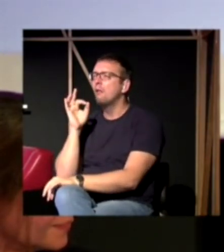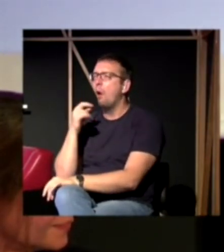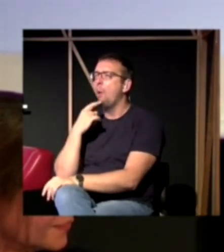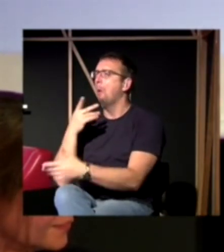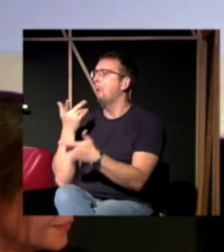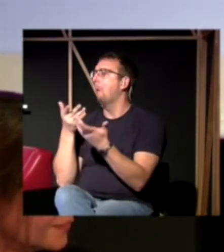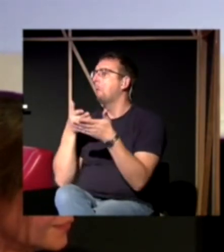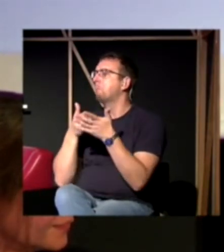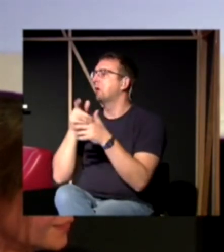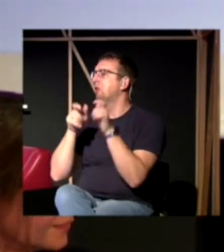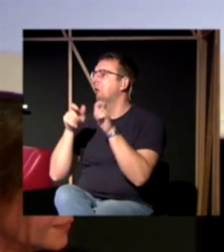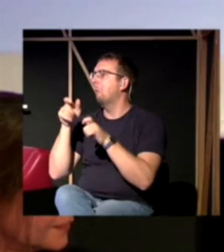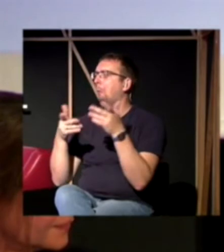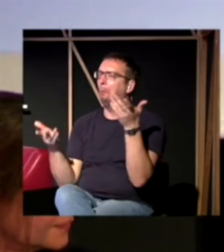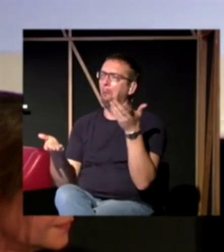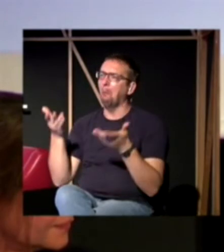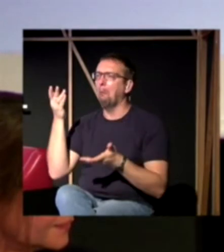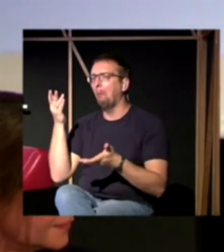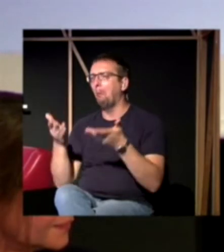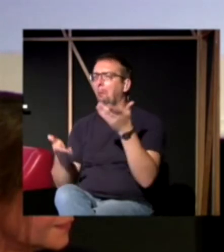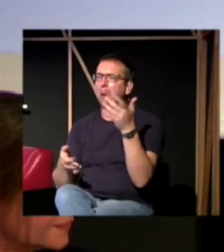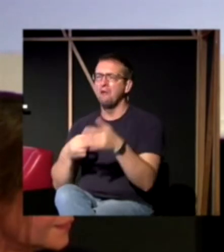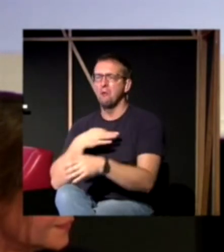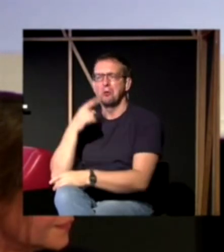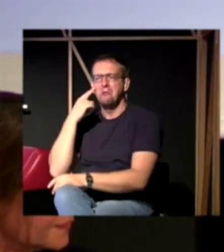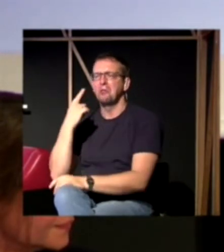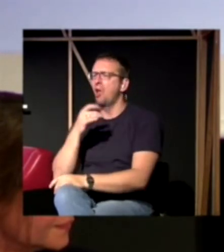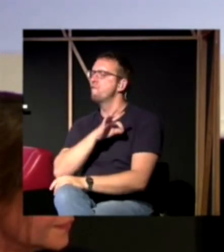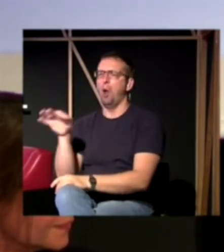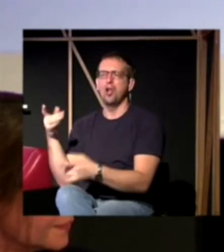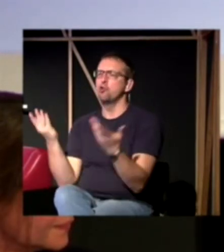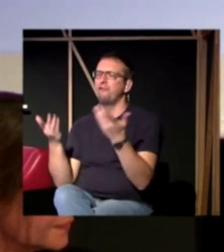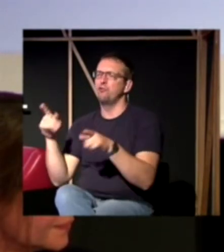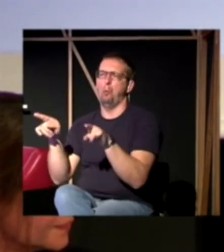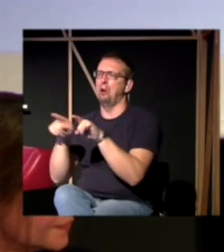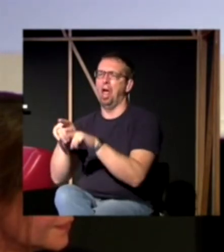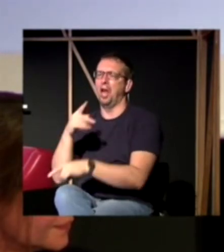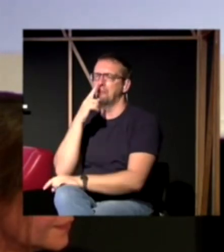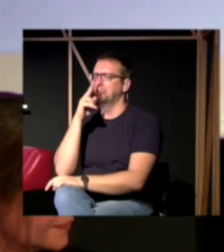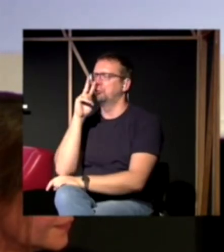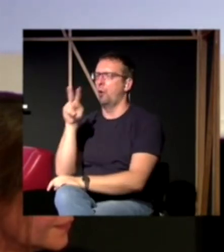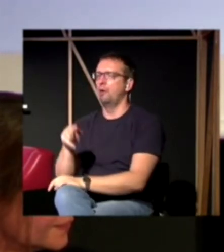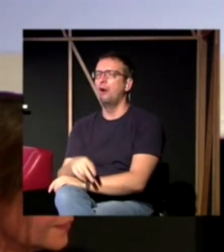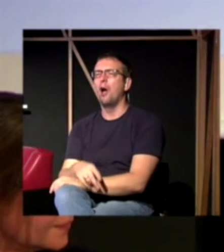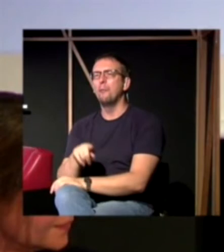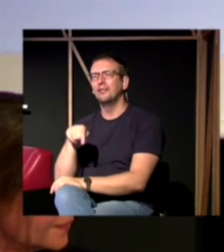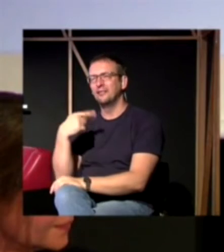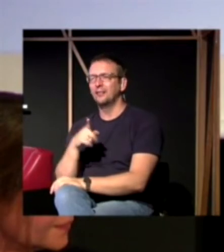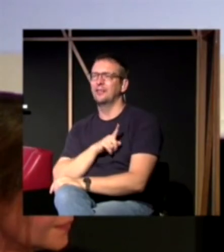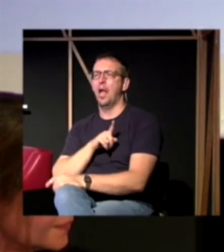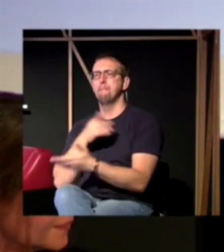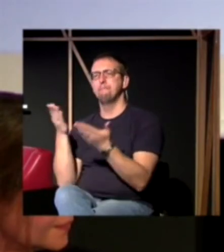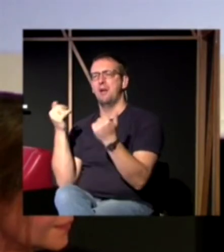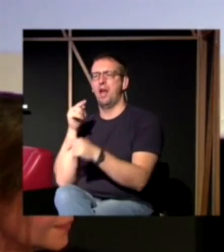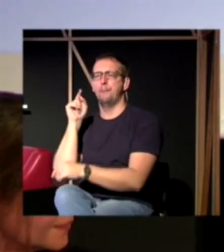others. And when I applied to be an ADC provider, I learned that I'll